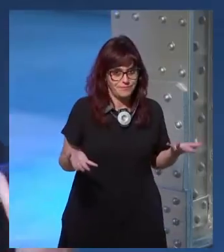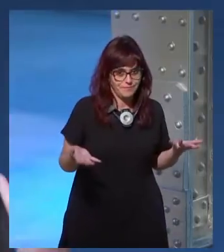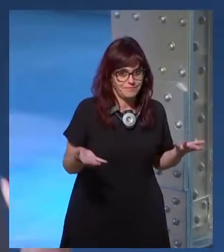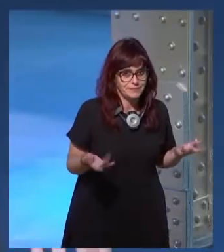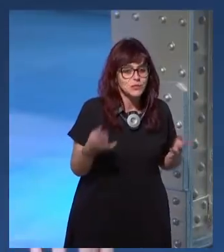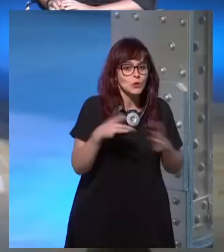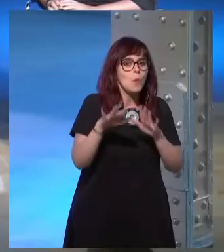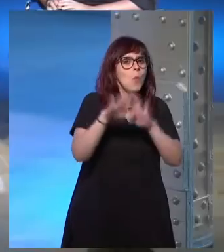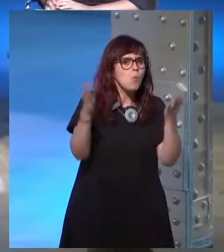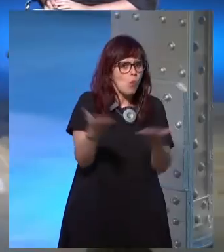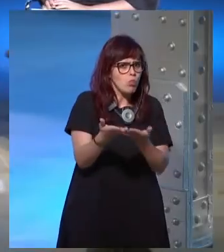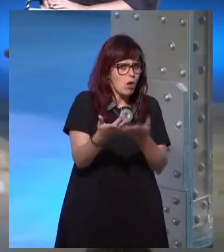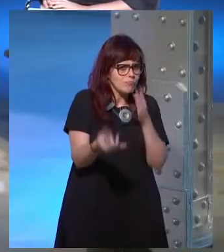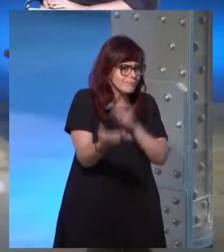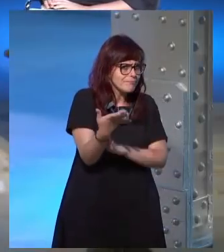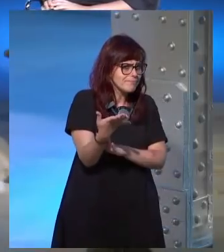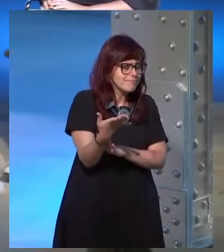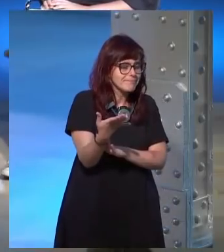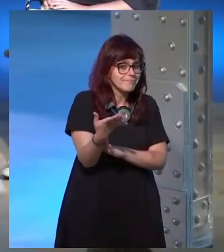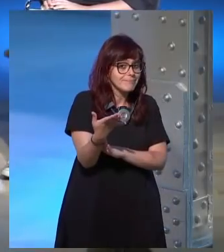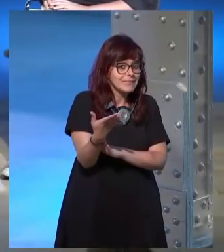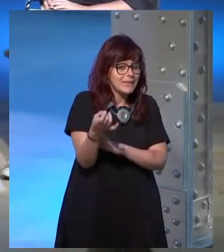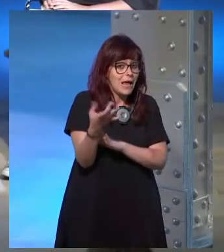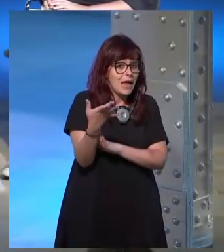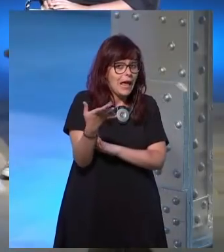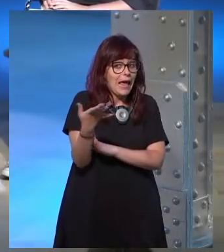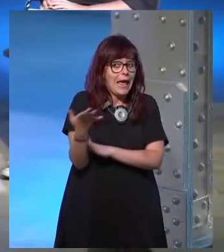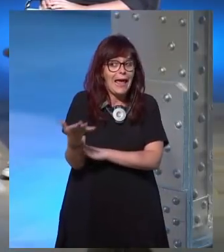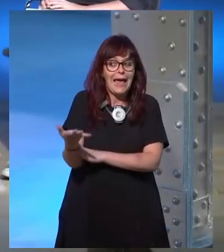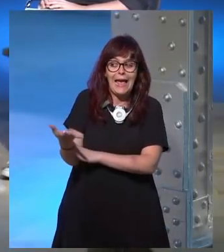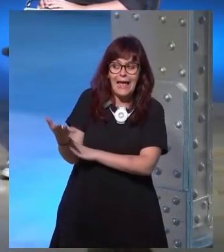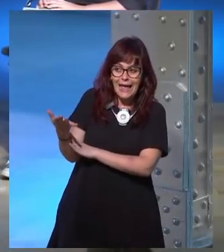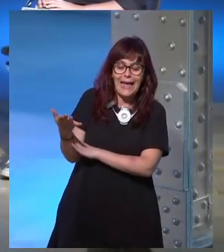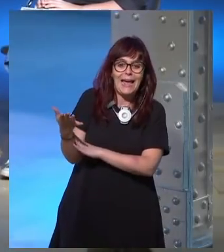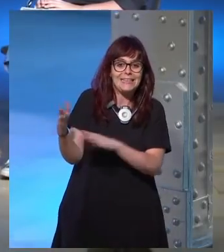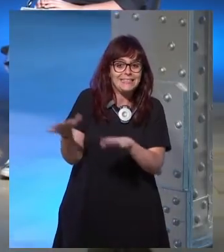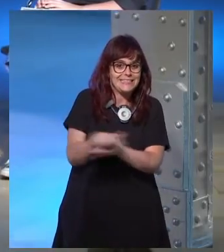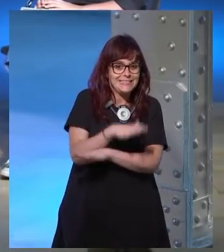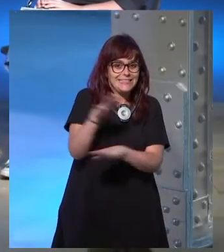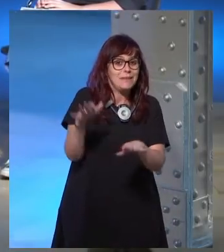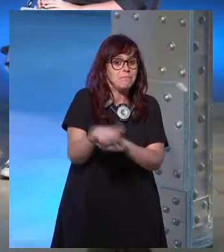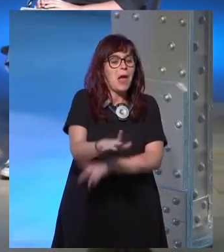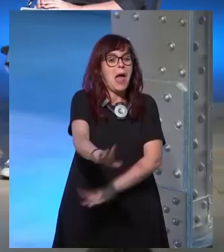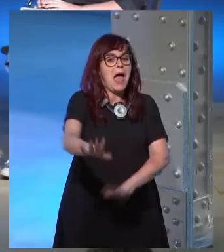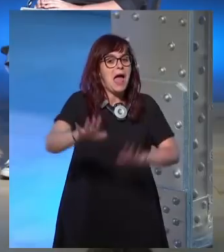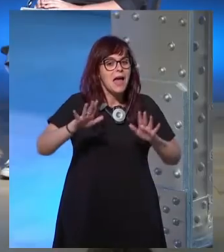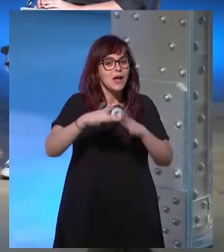passing by next to my food, and it was like, oh, so gross. And those worlds that you create